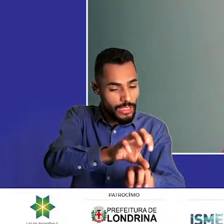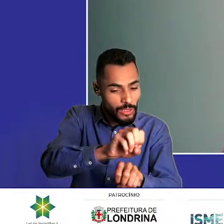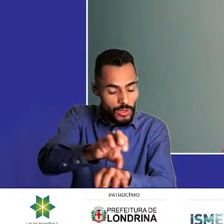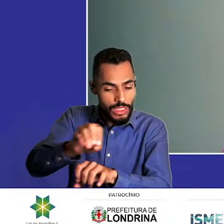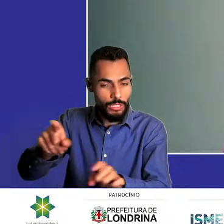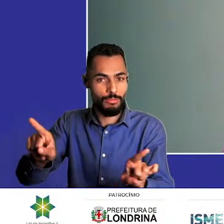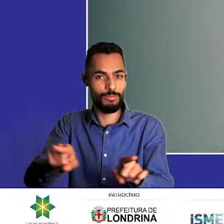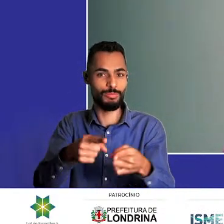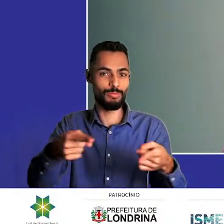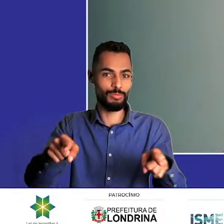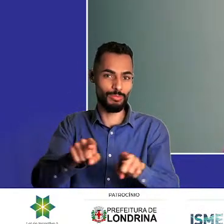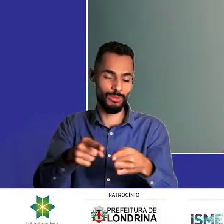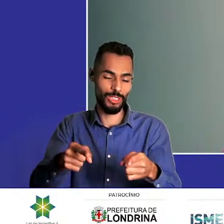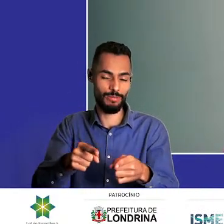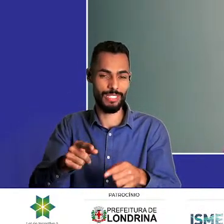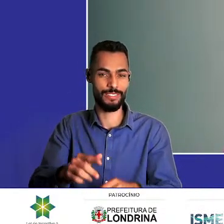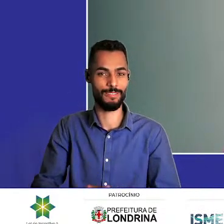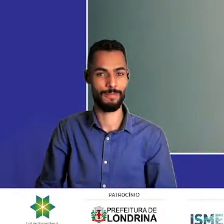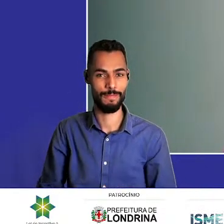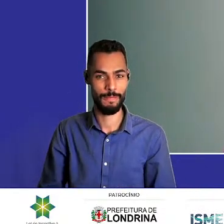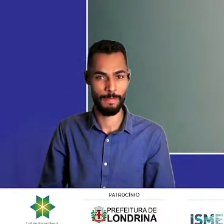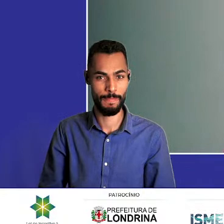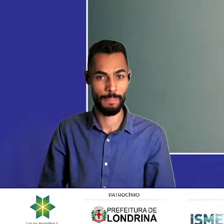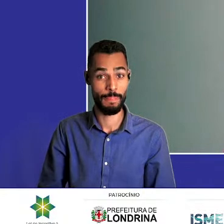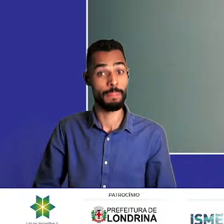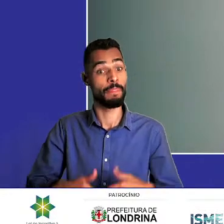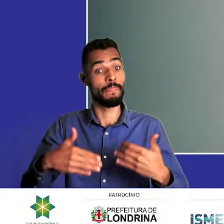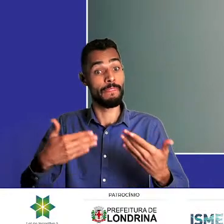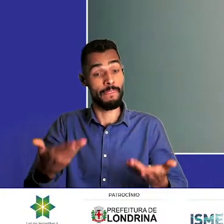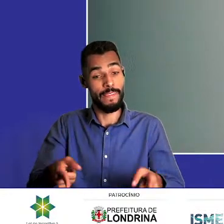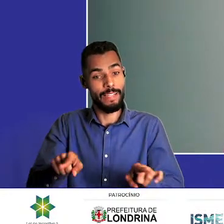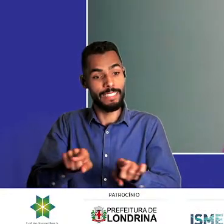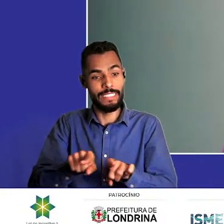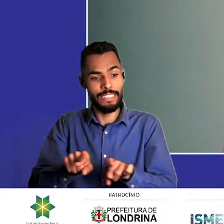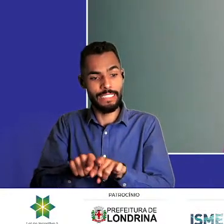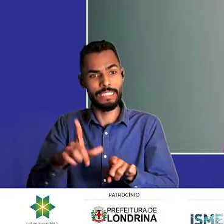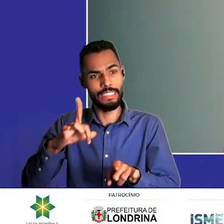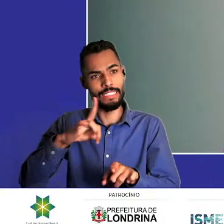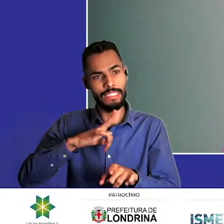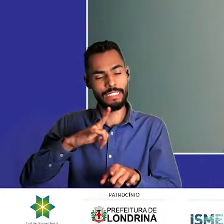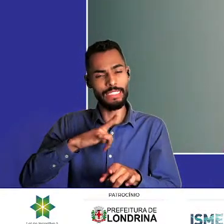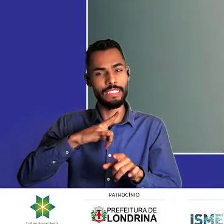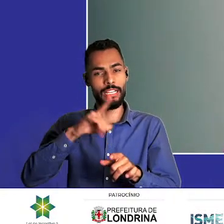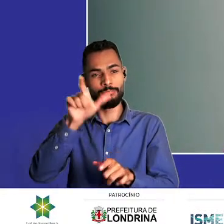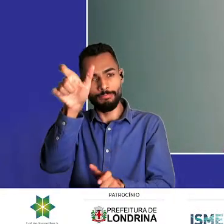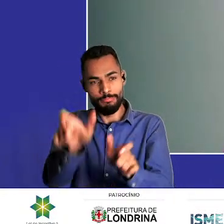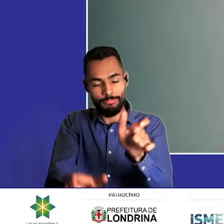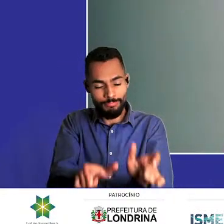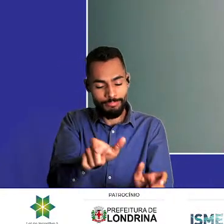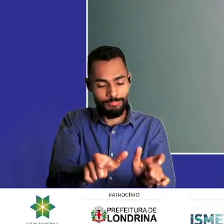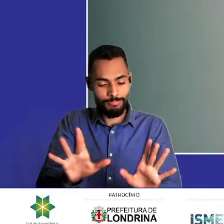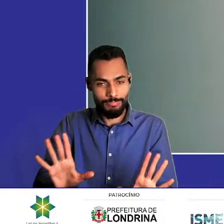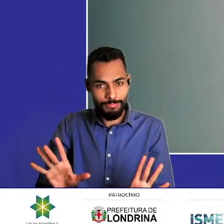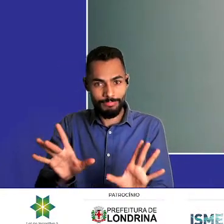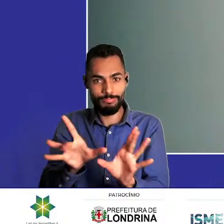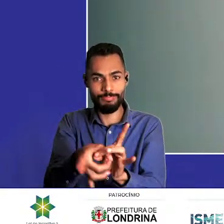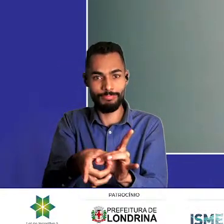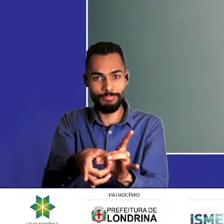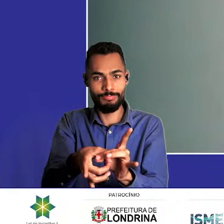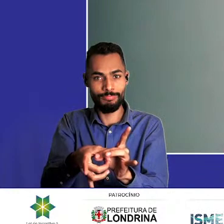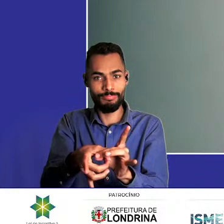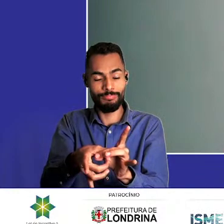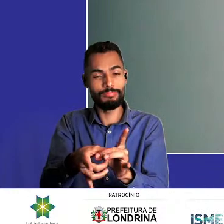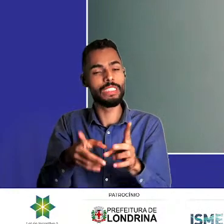diversity is a political, aesthetic, and ethical act. This initiative aims to value all kinds